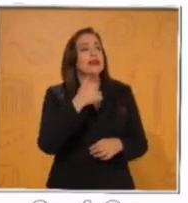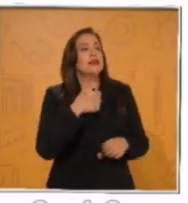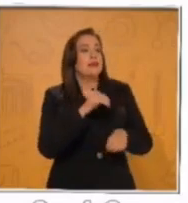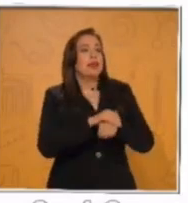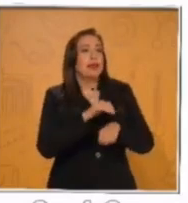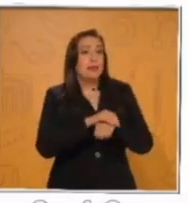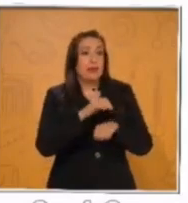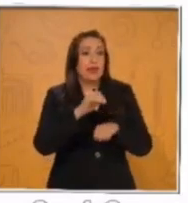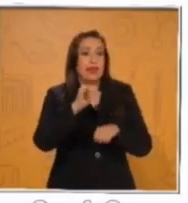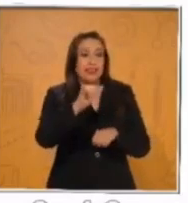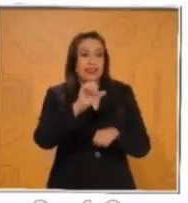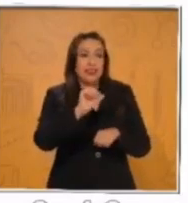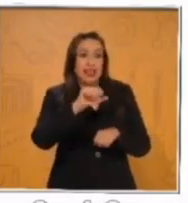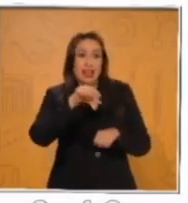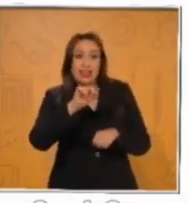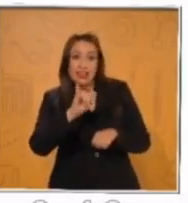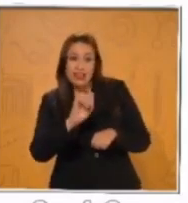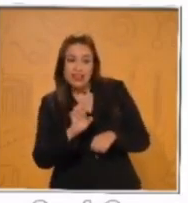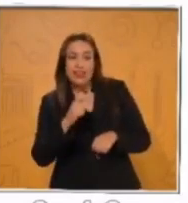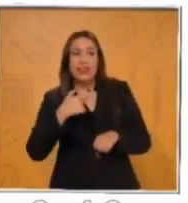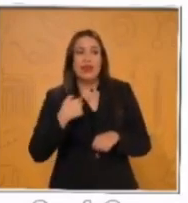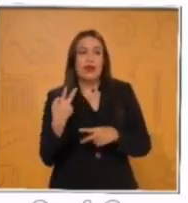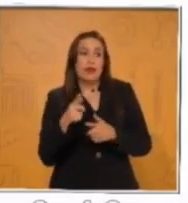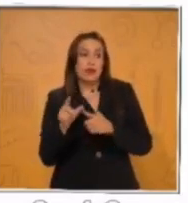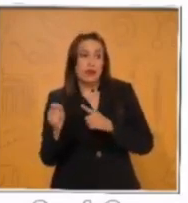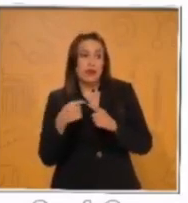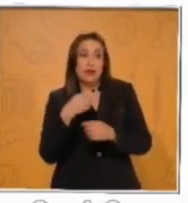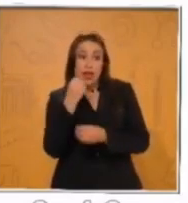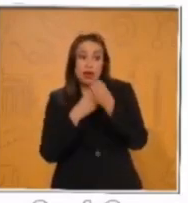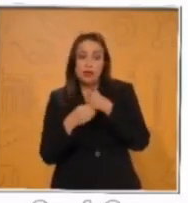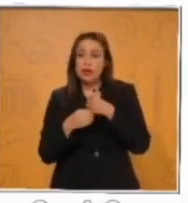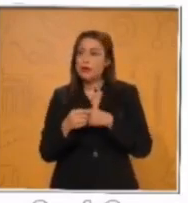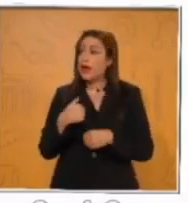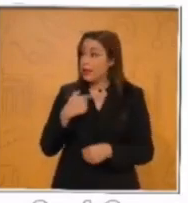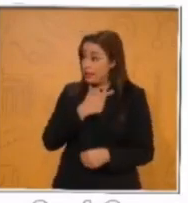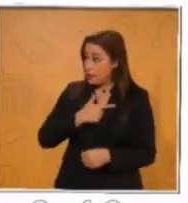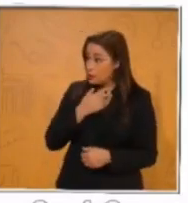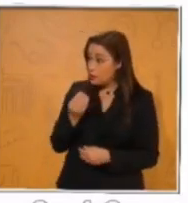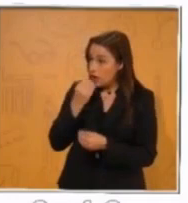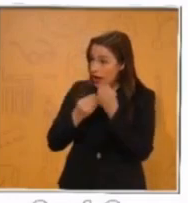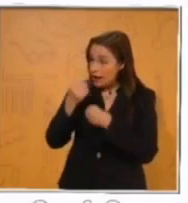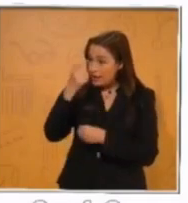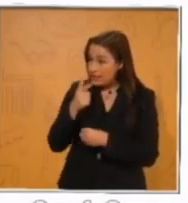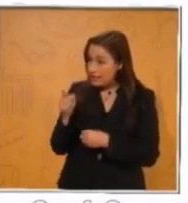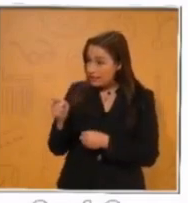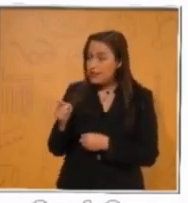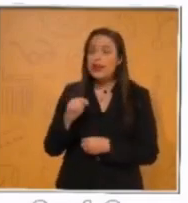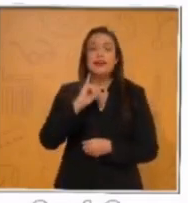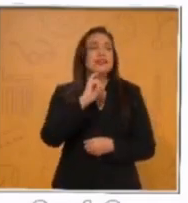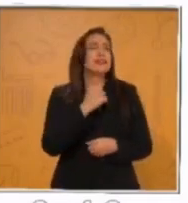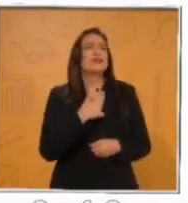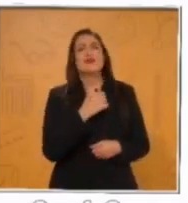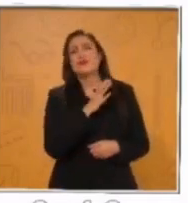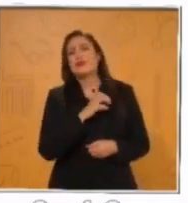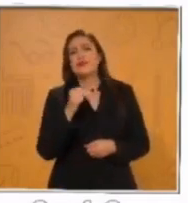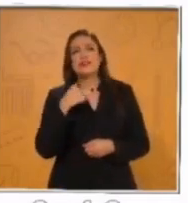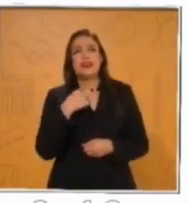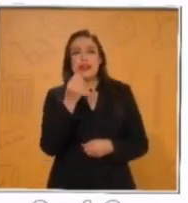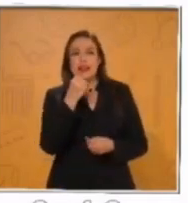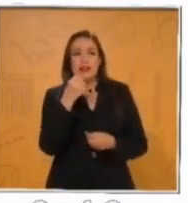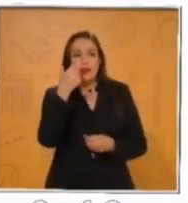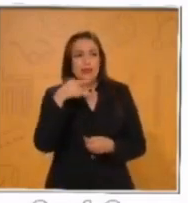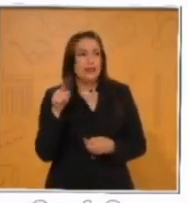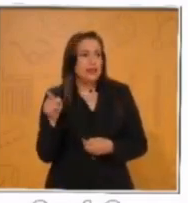at. Did you enjoy your dinner? Yes, we enjoyed our dinner very much.